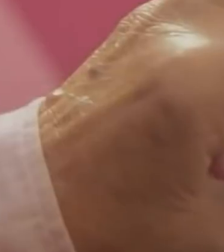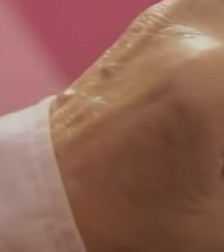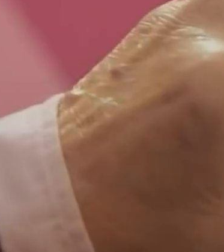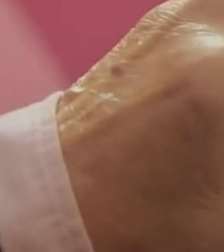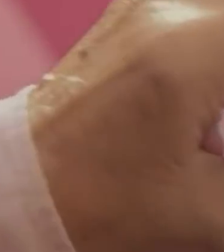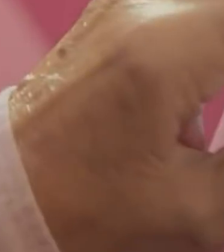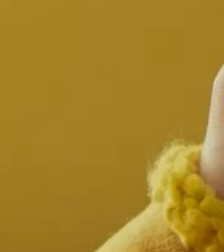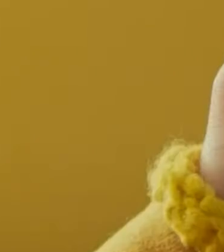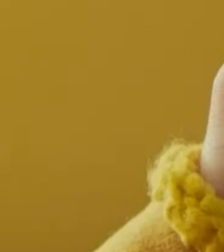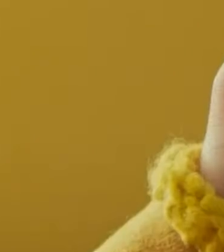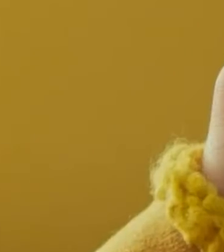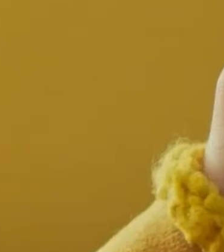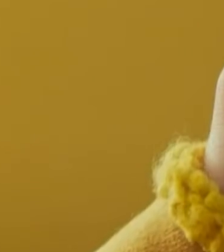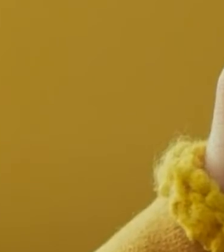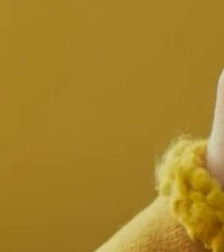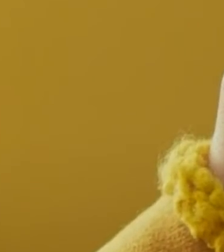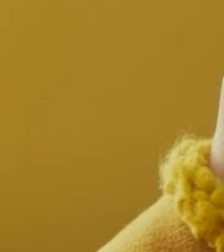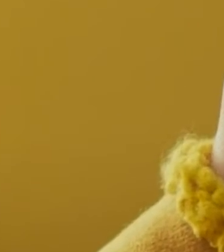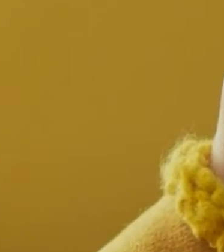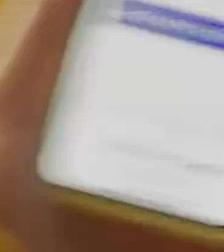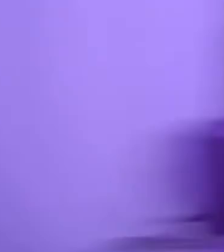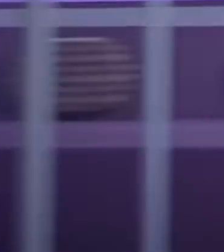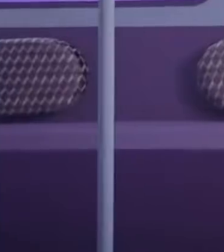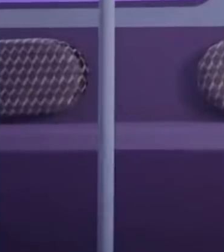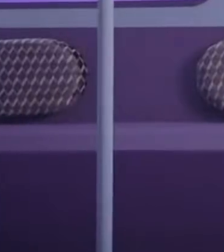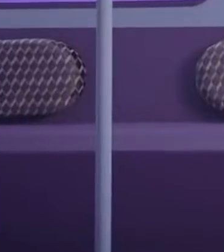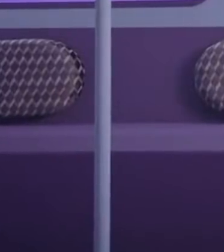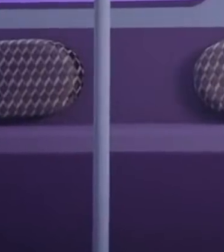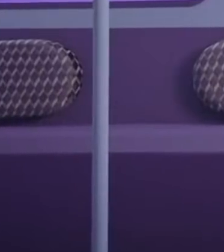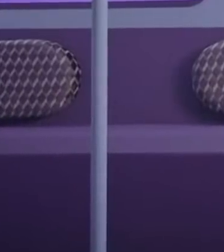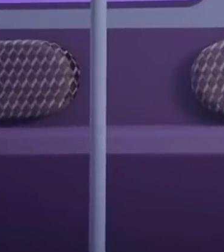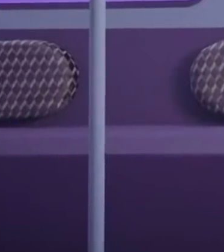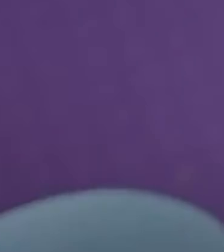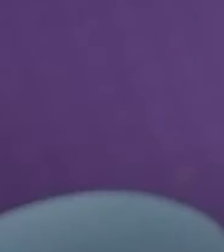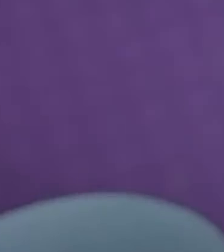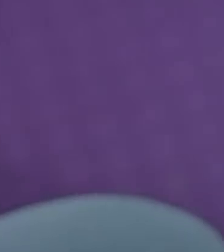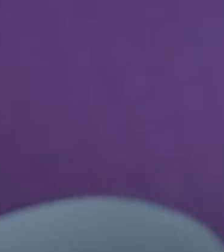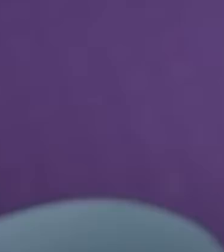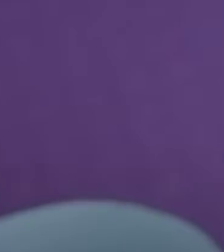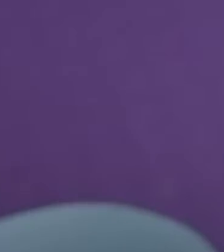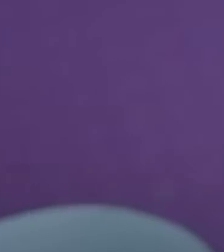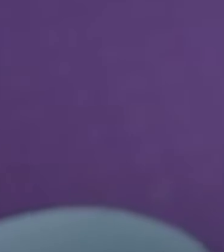entered a code in his app, which anonymously alerted Jan, so Jan stayed home and Mo went to work safely.